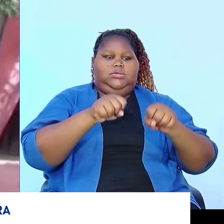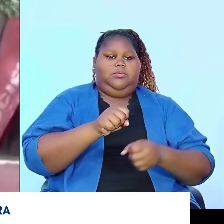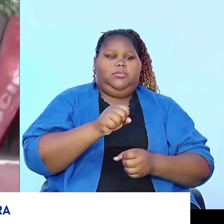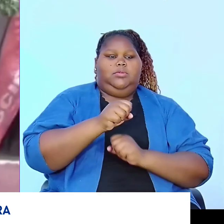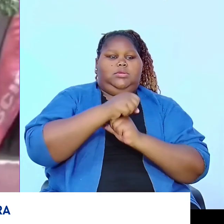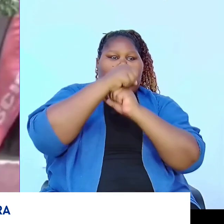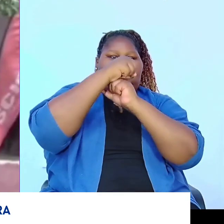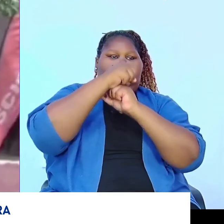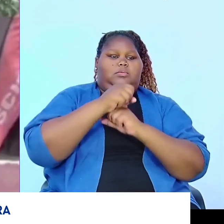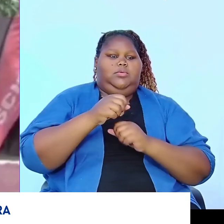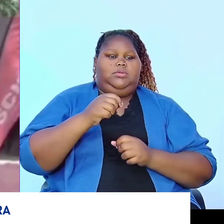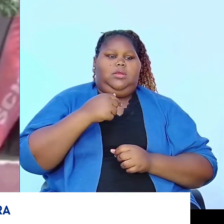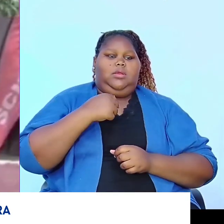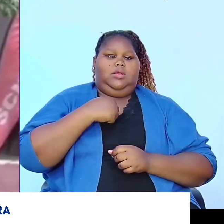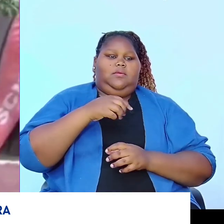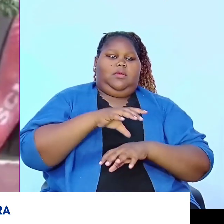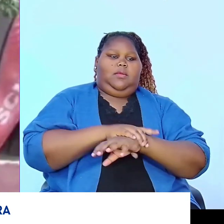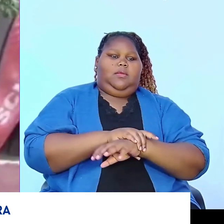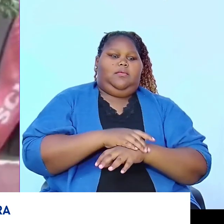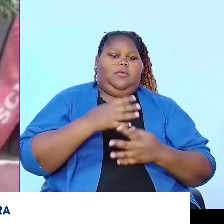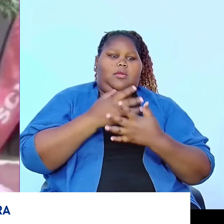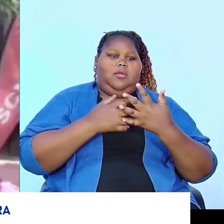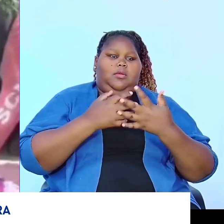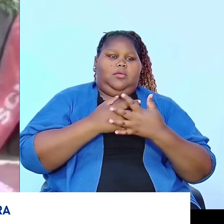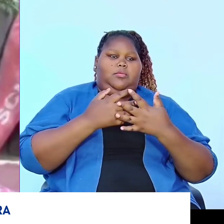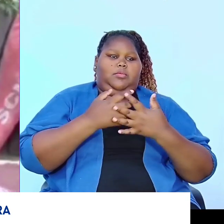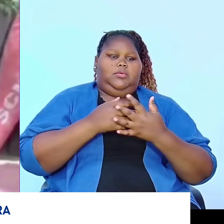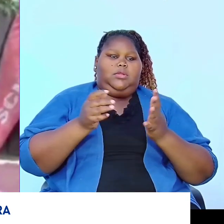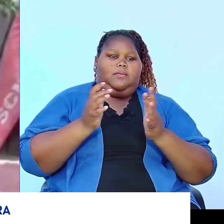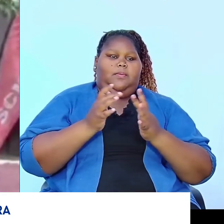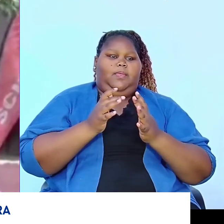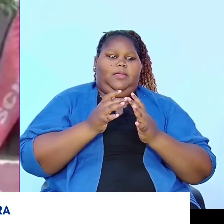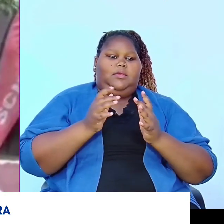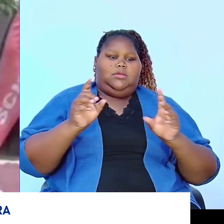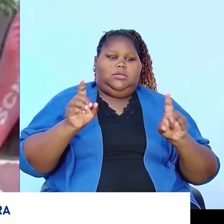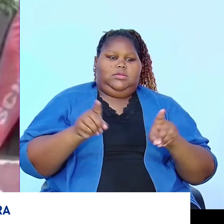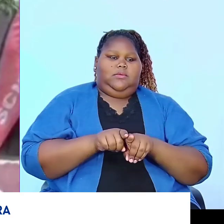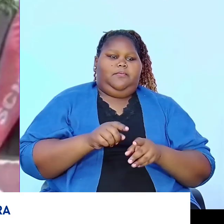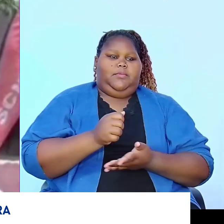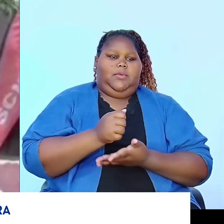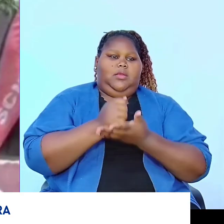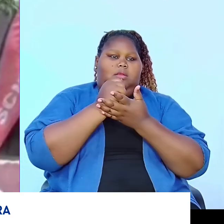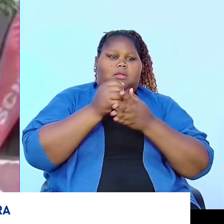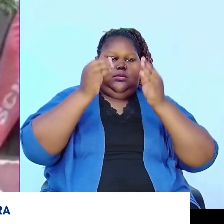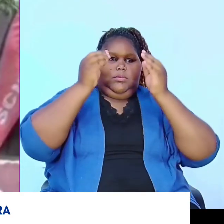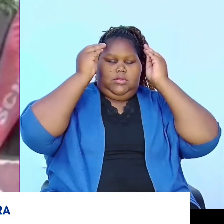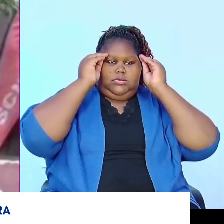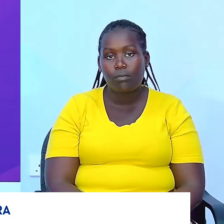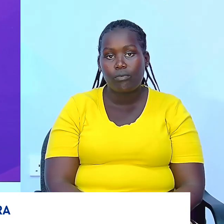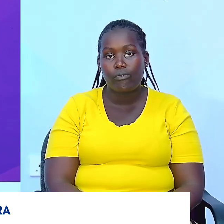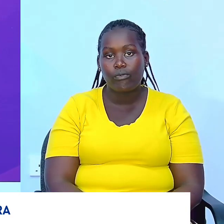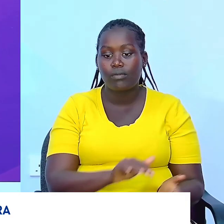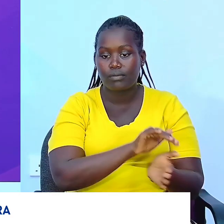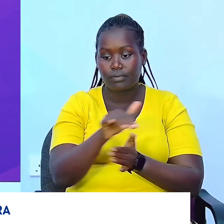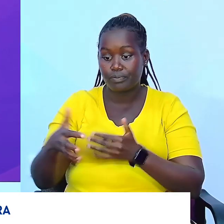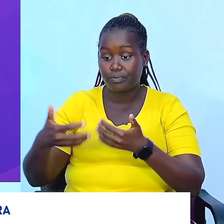kompyuta, tupate internet ili tupate kusaidia wanafunzi hawa.